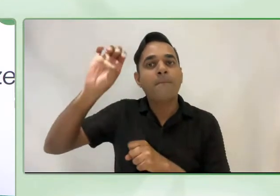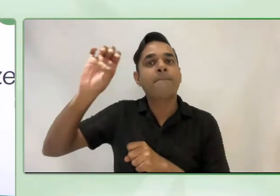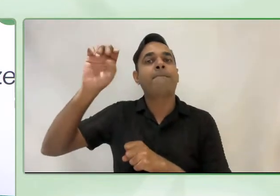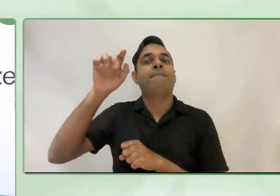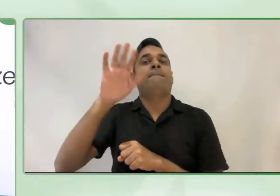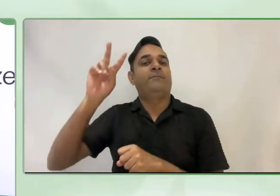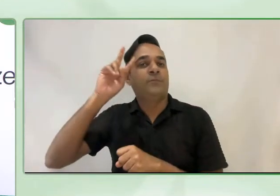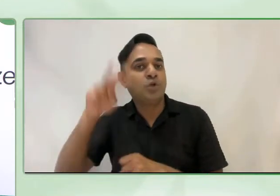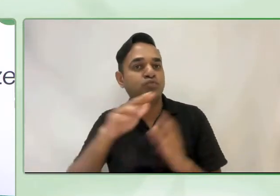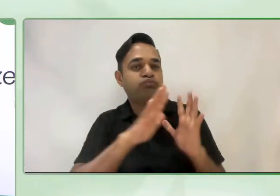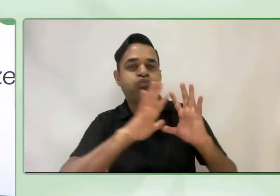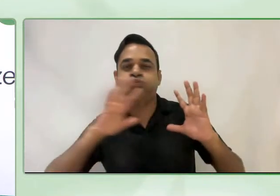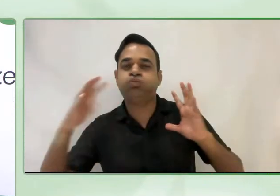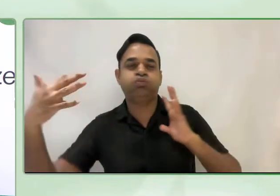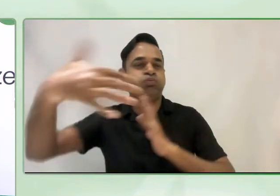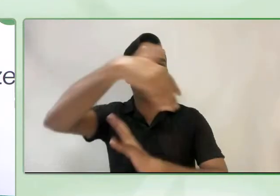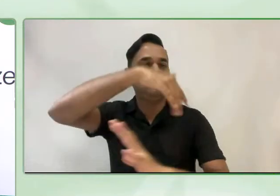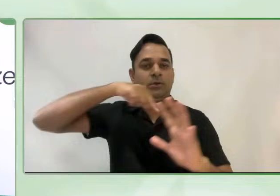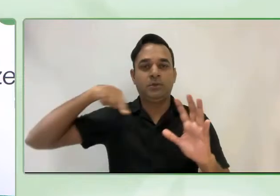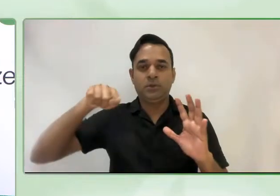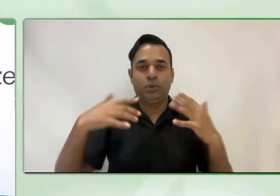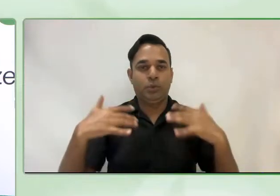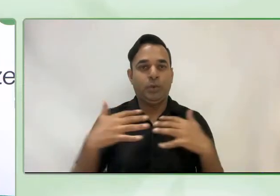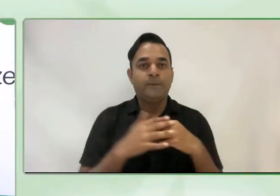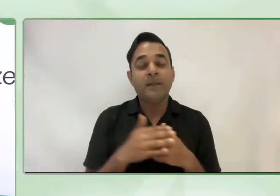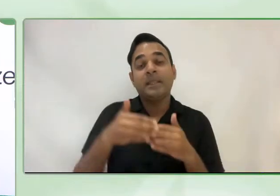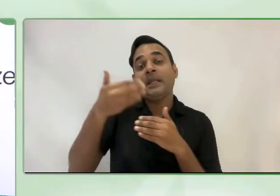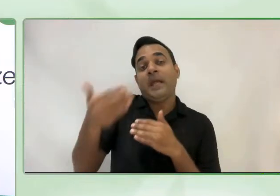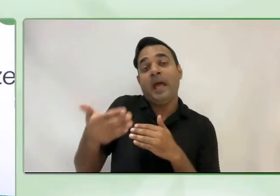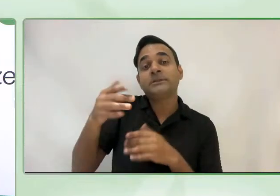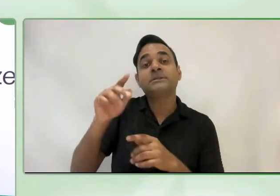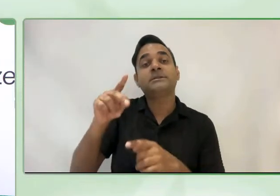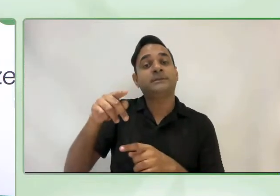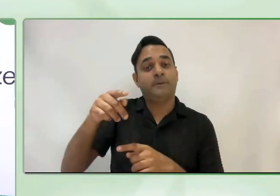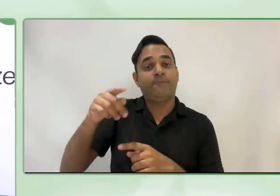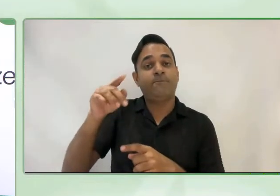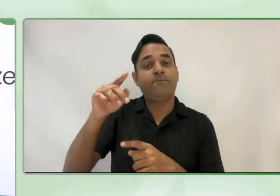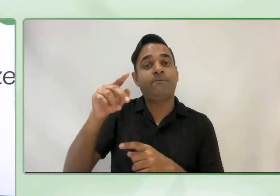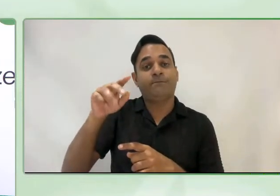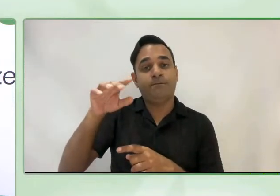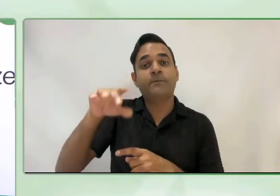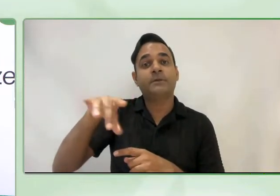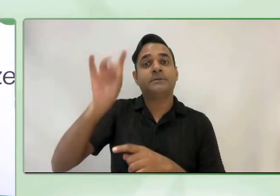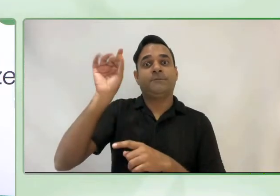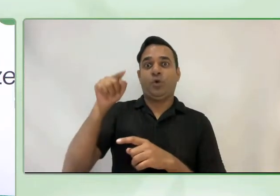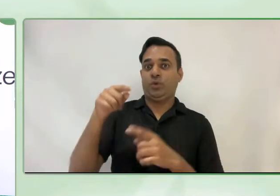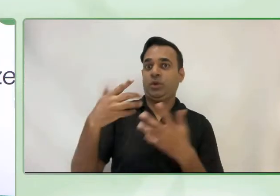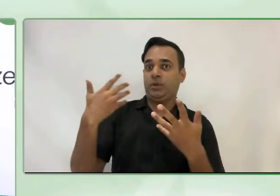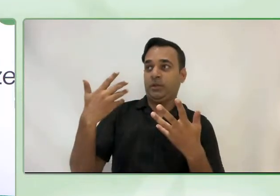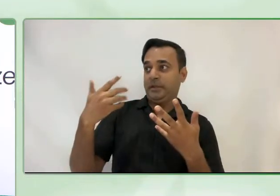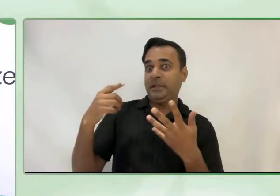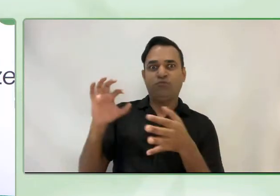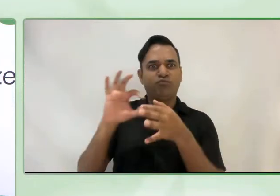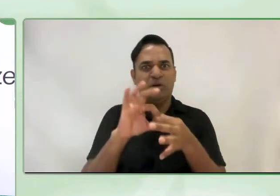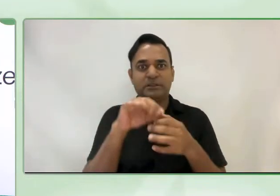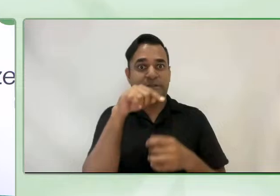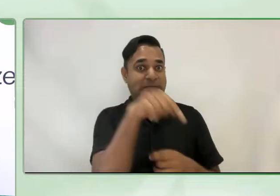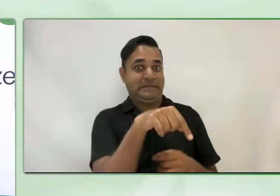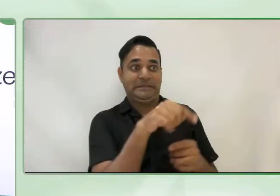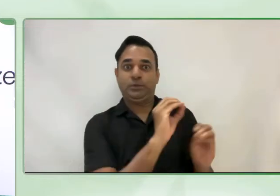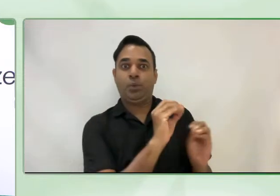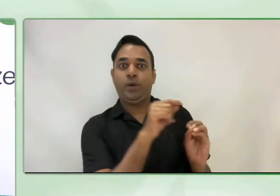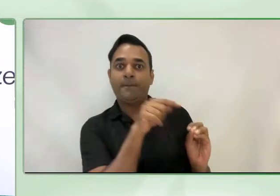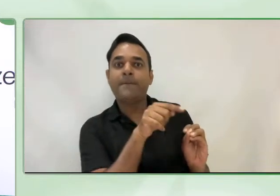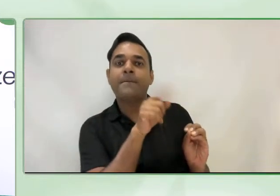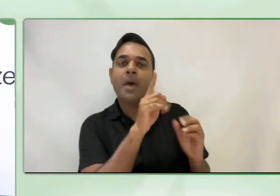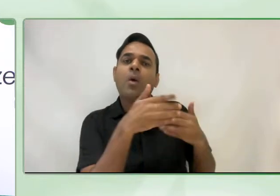but open to all startups that are beyond the prototyping stage, already launched in their domestic markets, have some